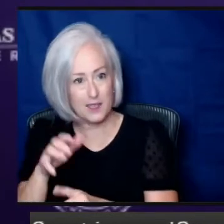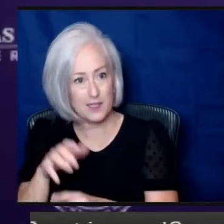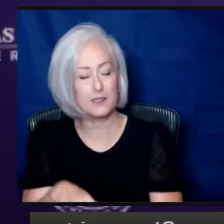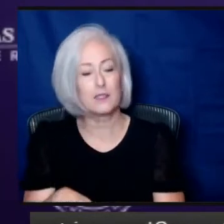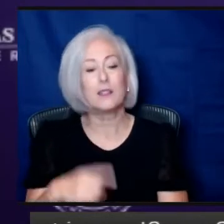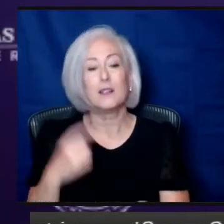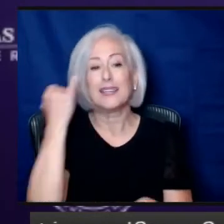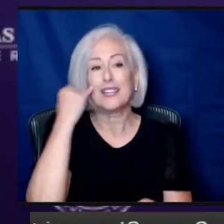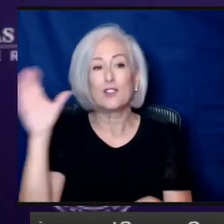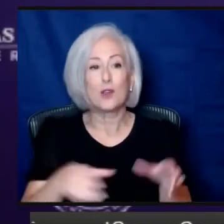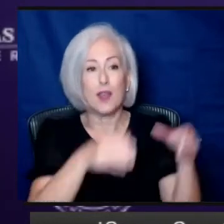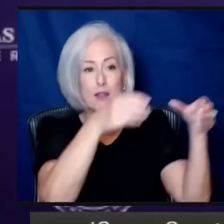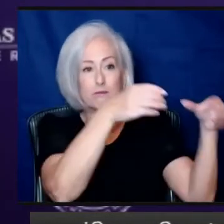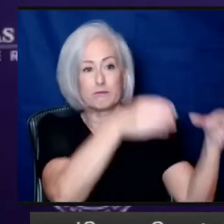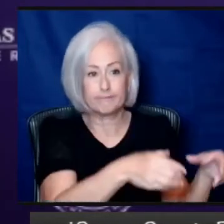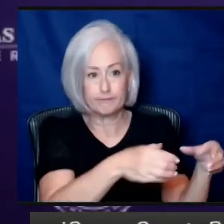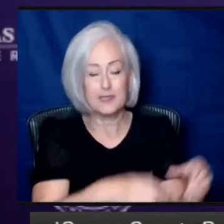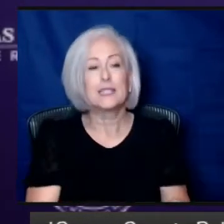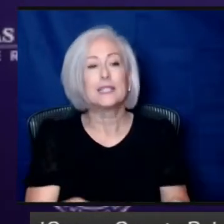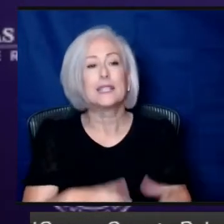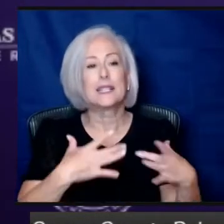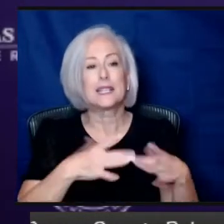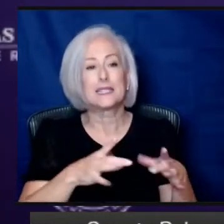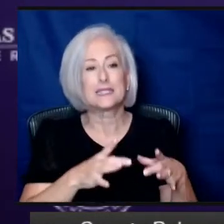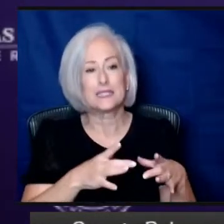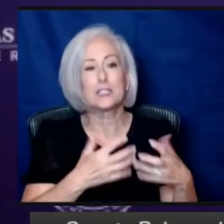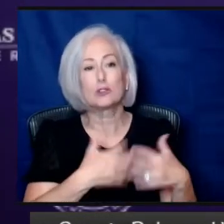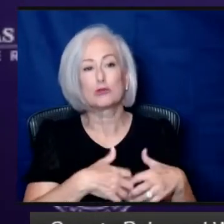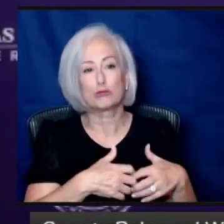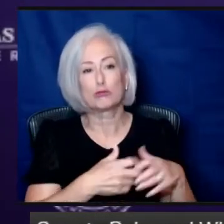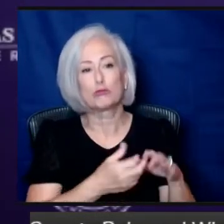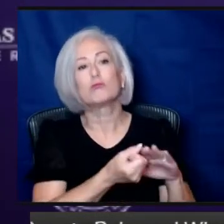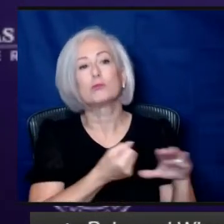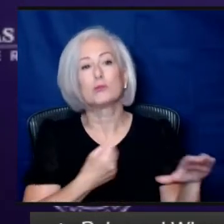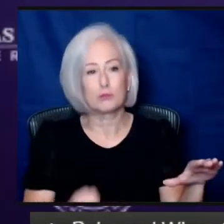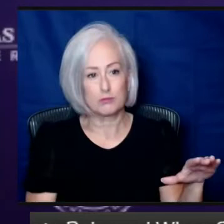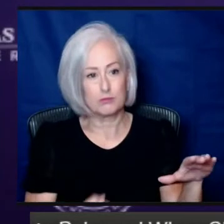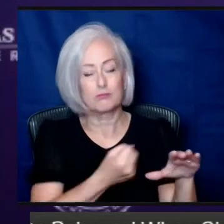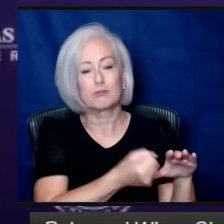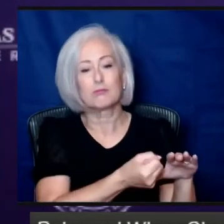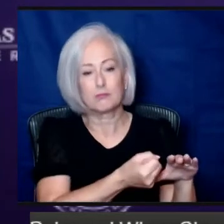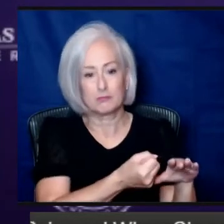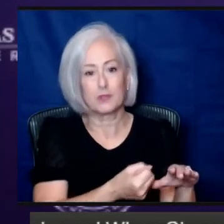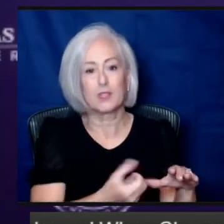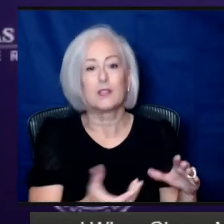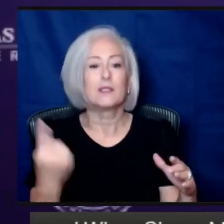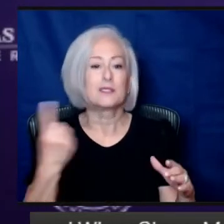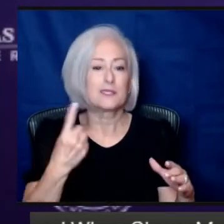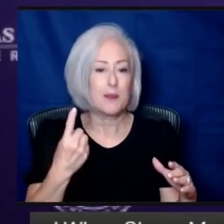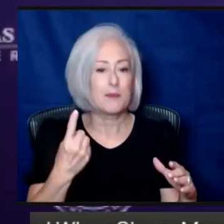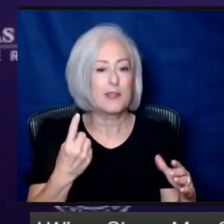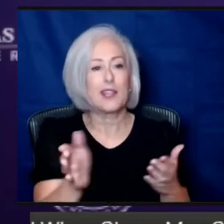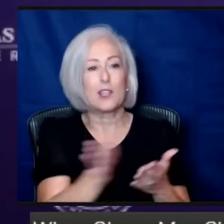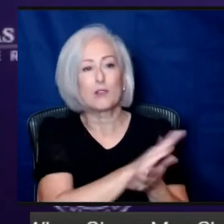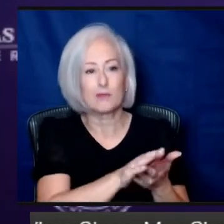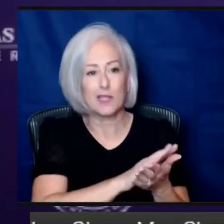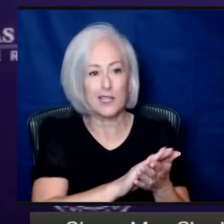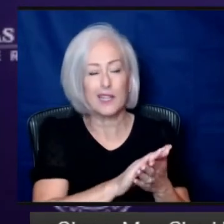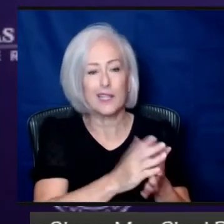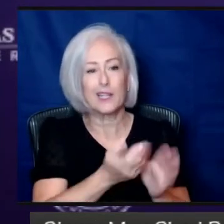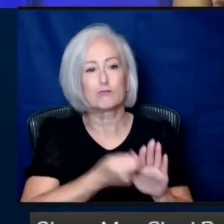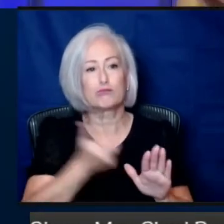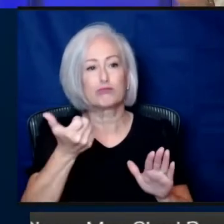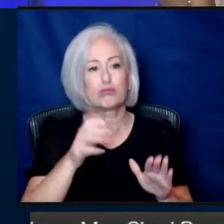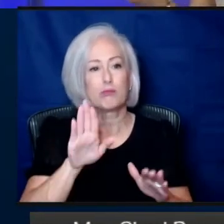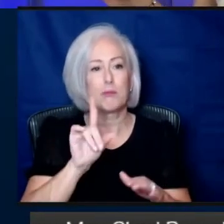and anything that doesn't have a lot of porous little material in it, that you can easily clean it and remove those bacteria. Isaac has